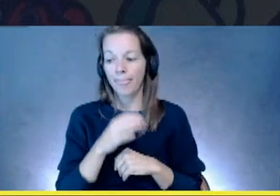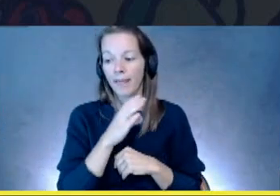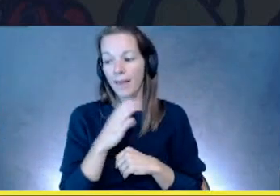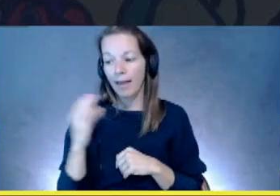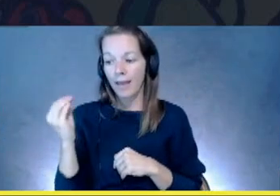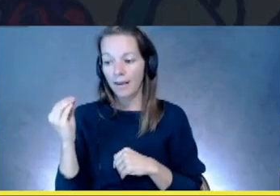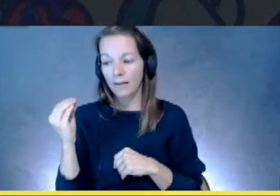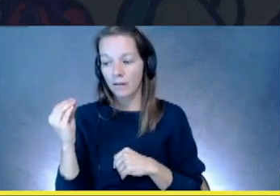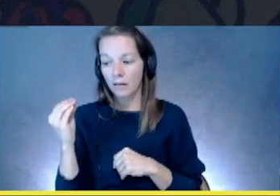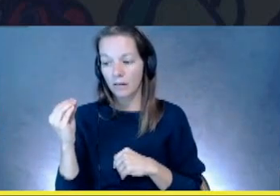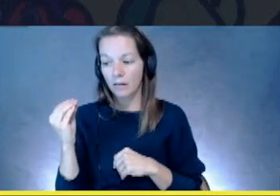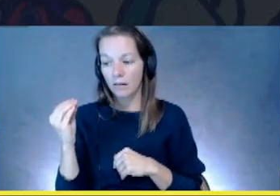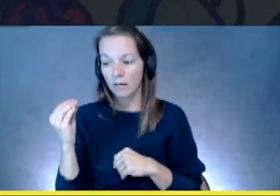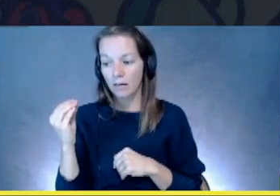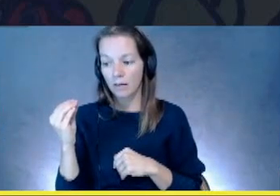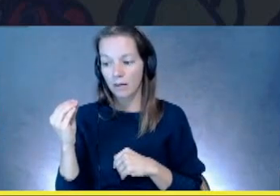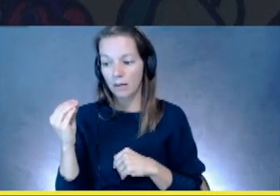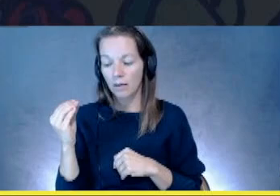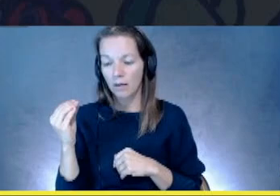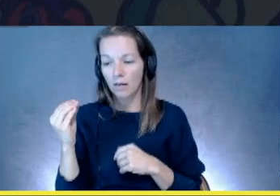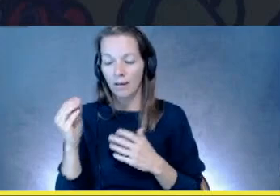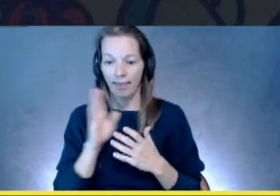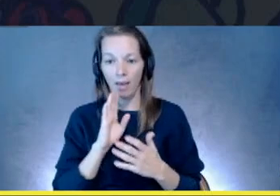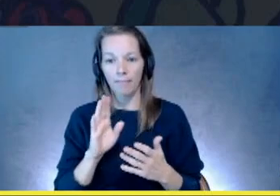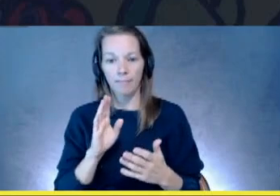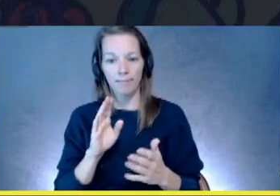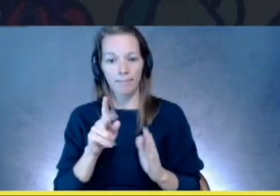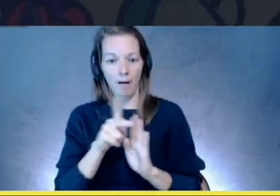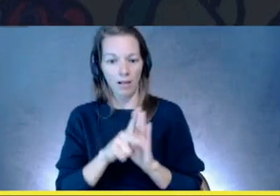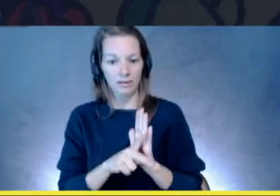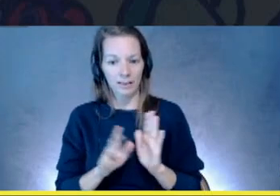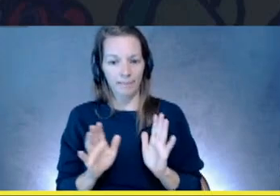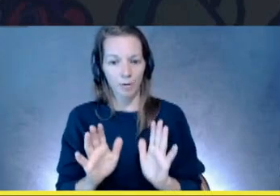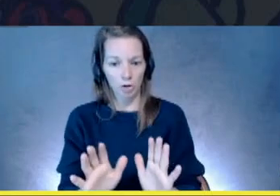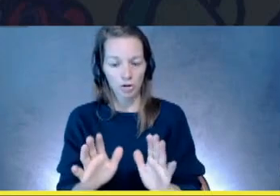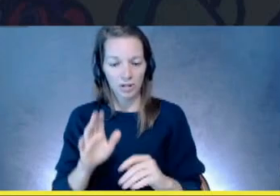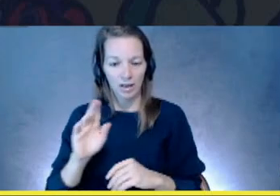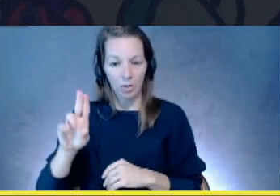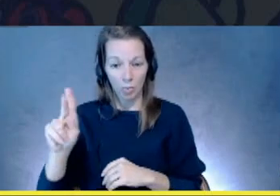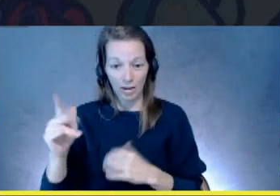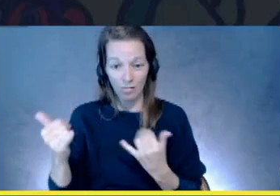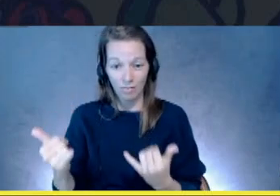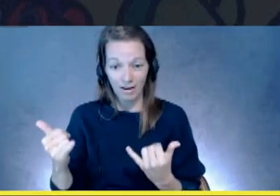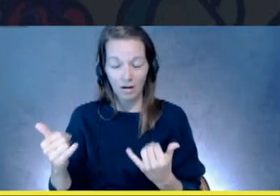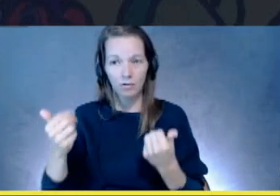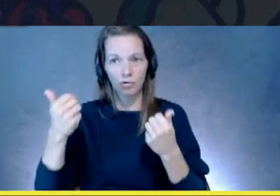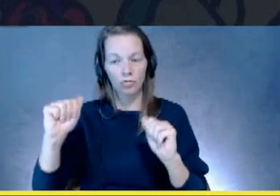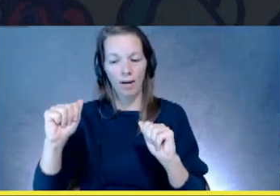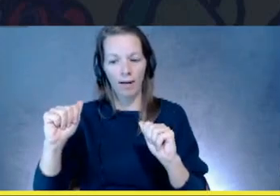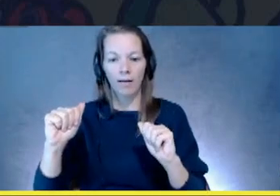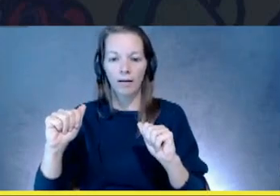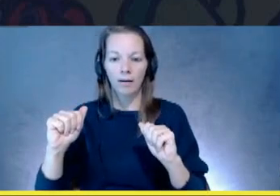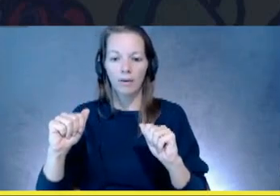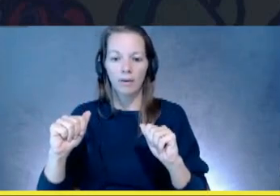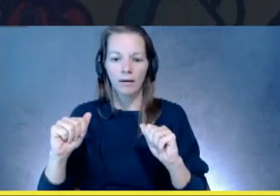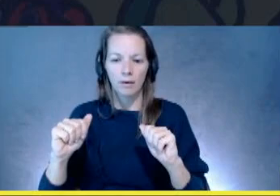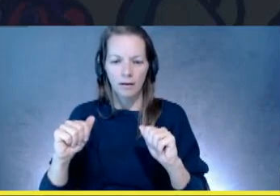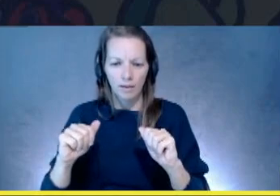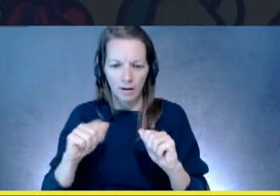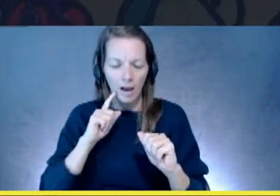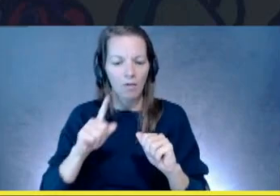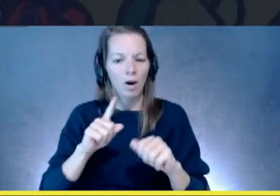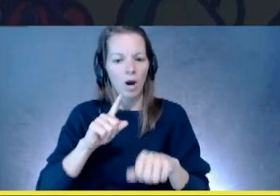what the policy push in the United Kingdom right now, we have to try and shorten the period that patients are exposed